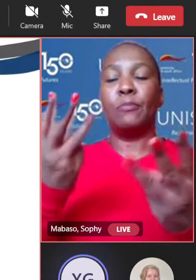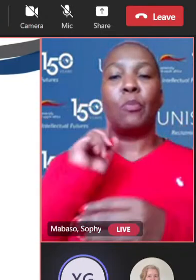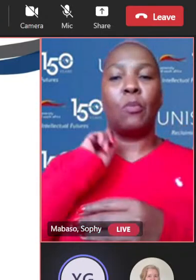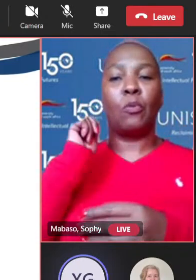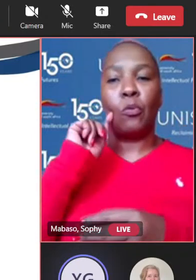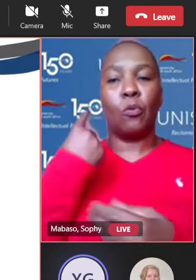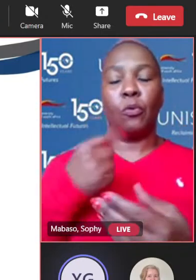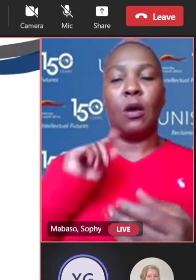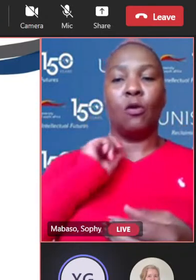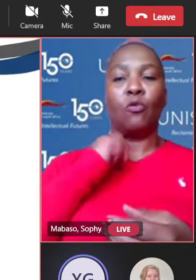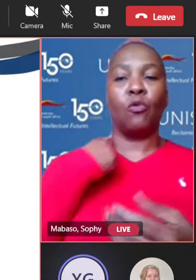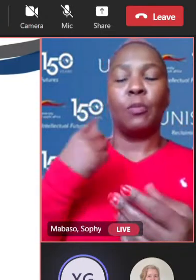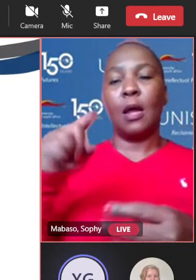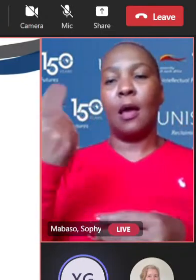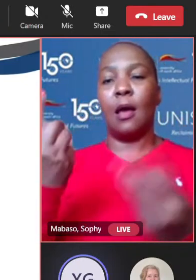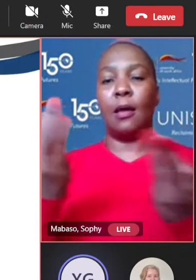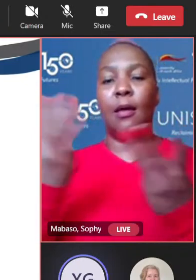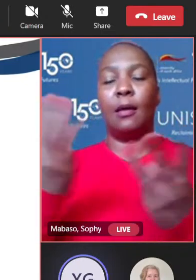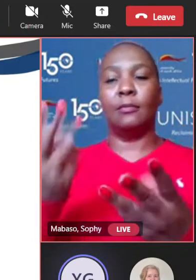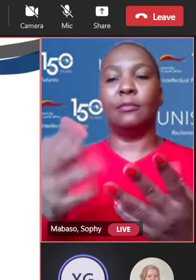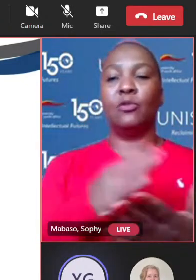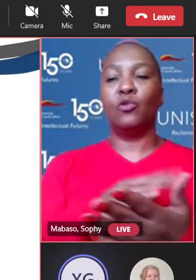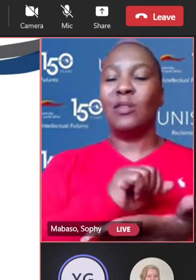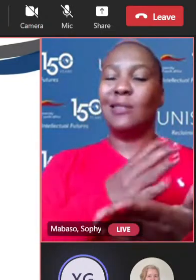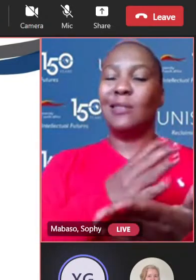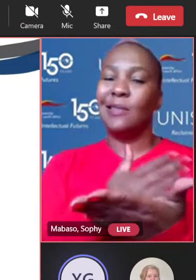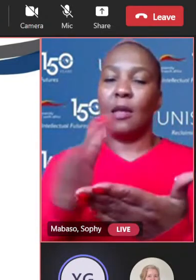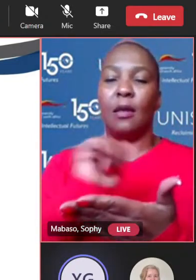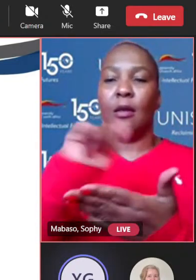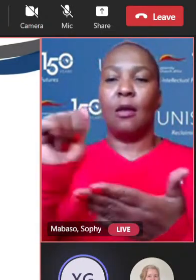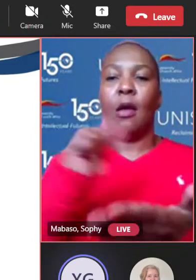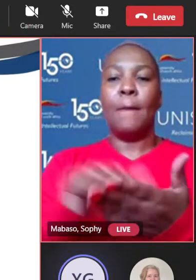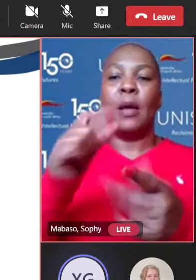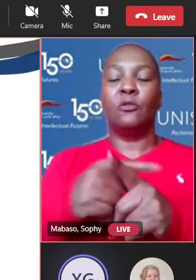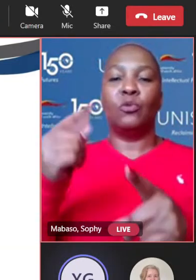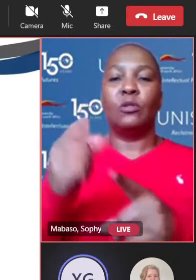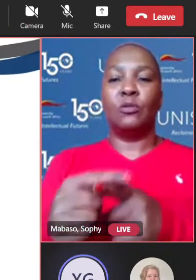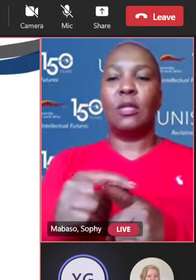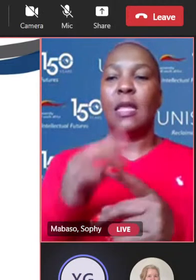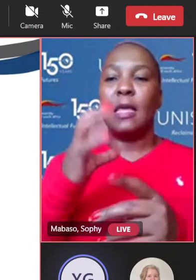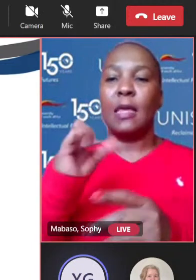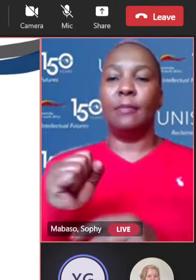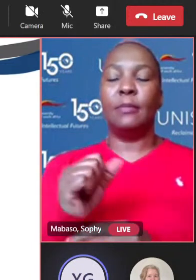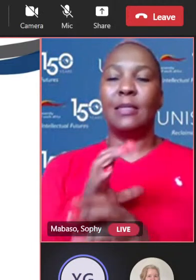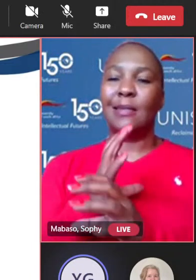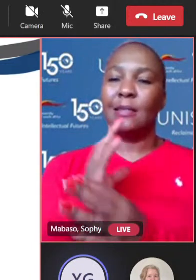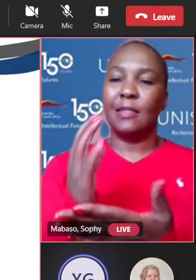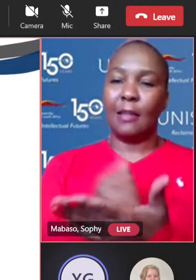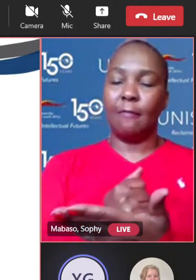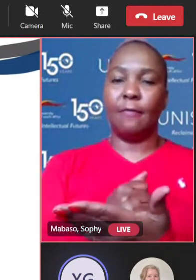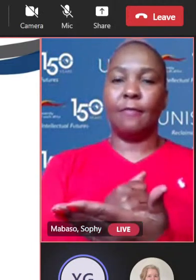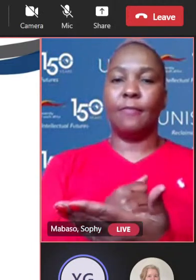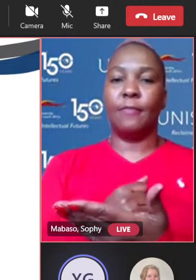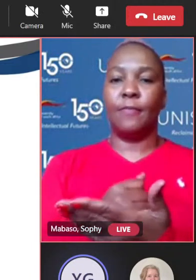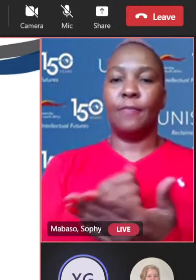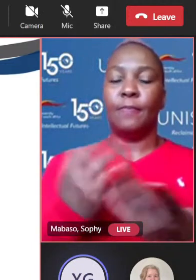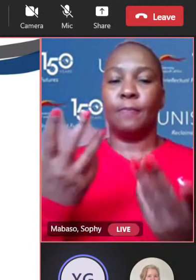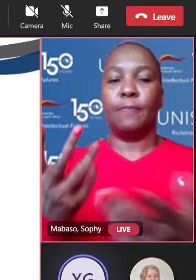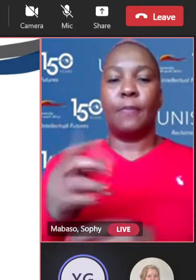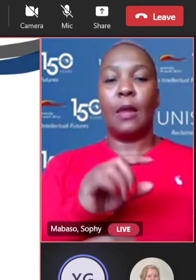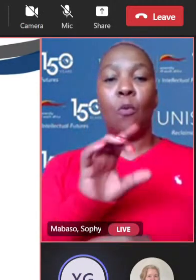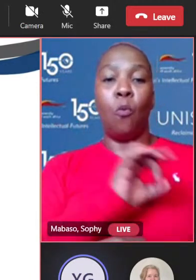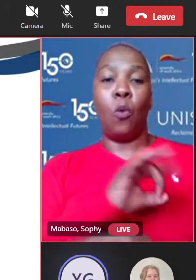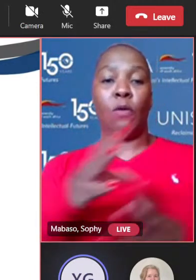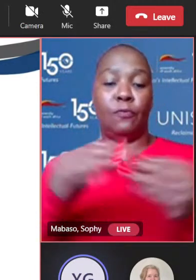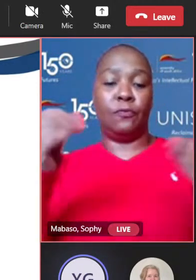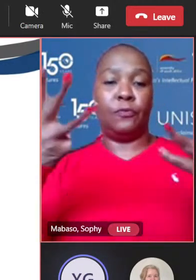not share your password with anyone. Keep it safe where it cannot be accessed by anyone. Once that is done, you